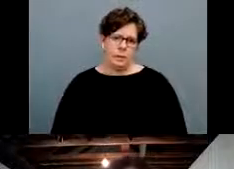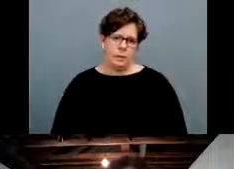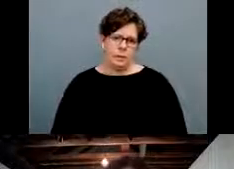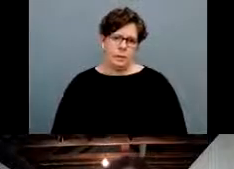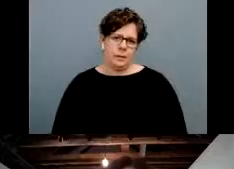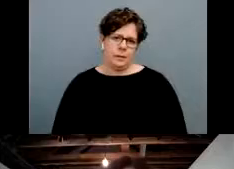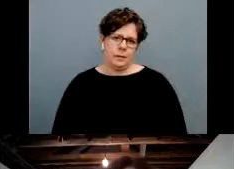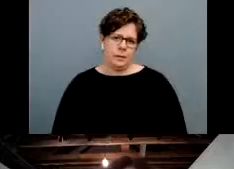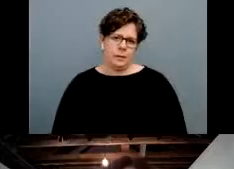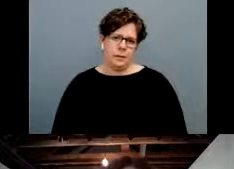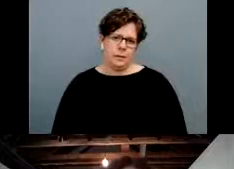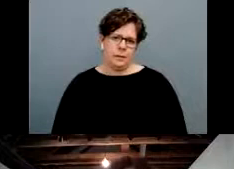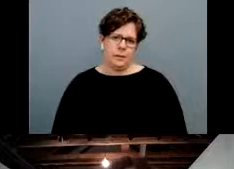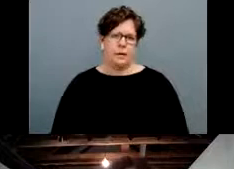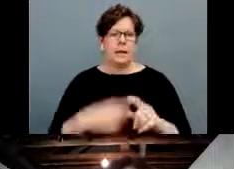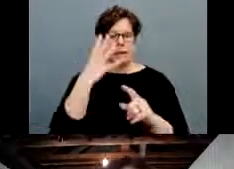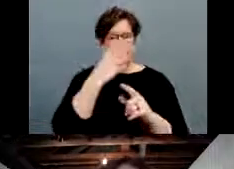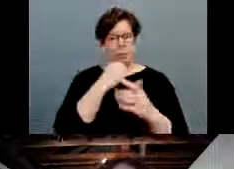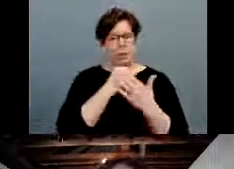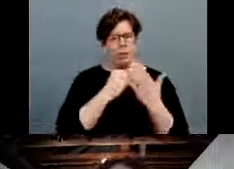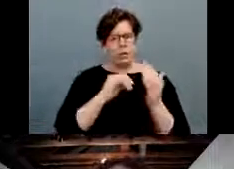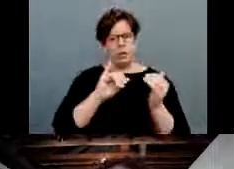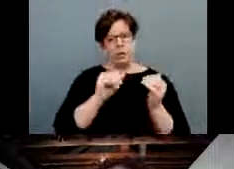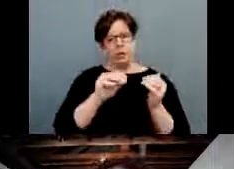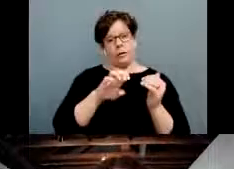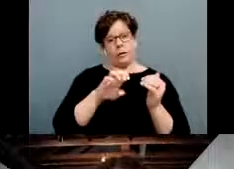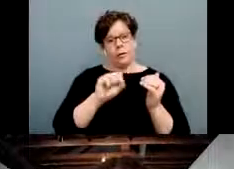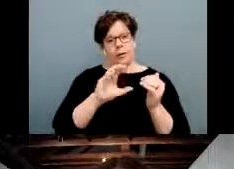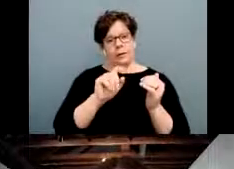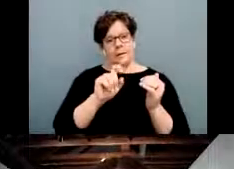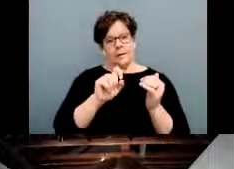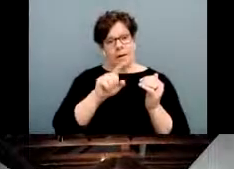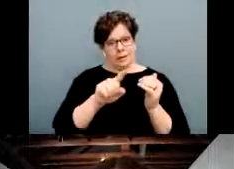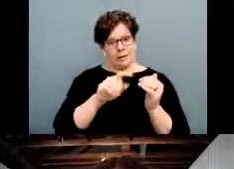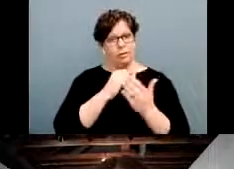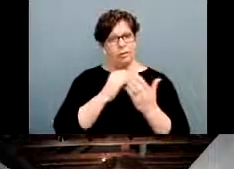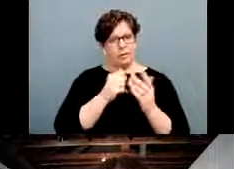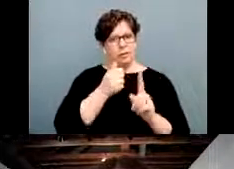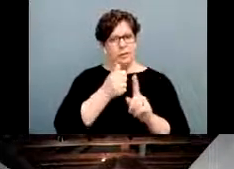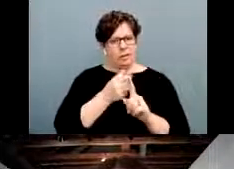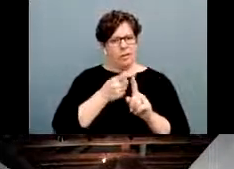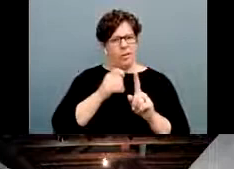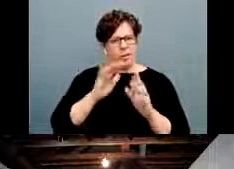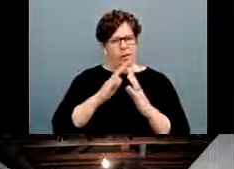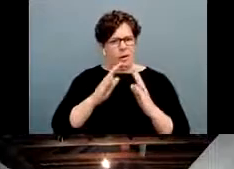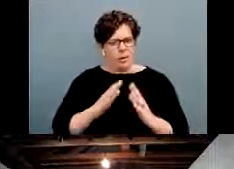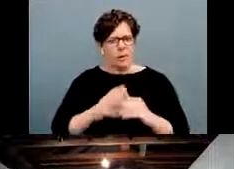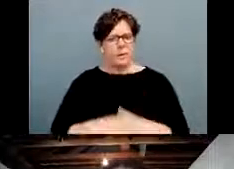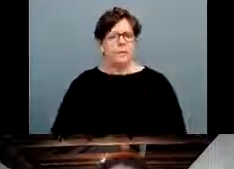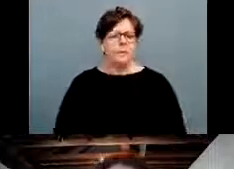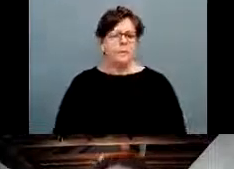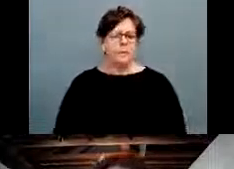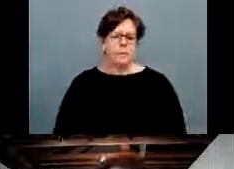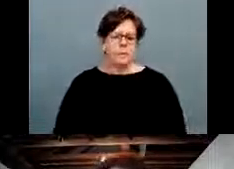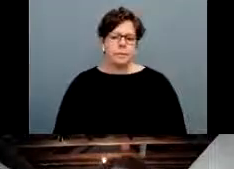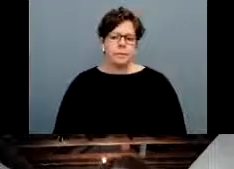This is a lovely drawing that James Castle did of the house at 5015 Eugene Street. Before I turn things